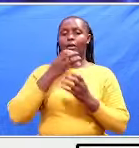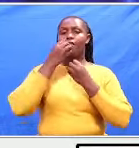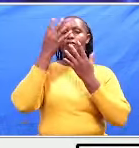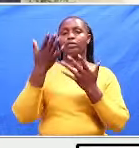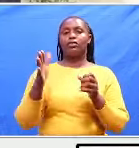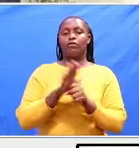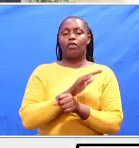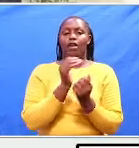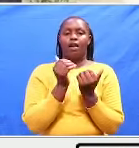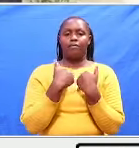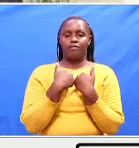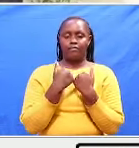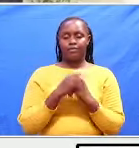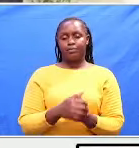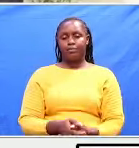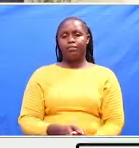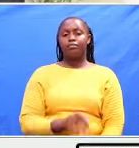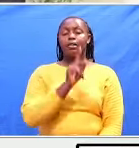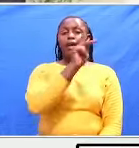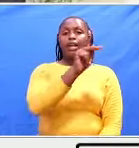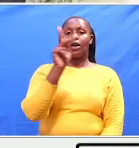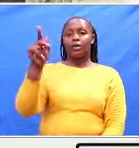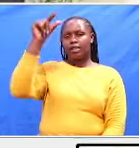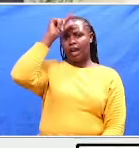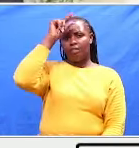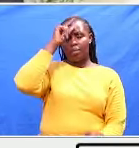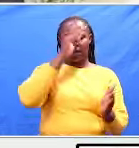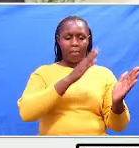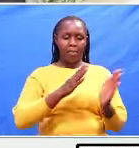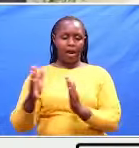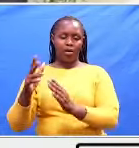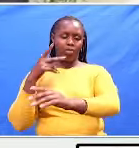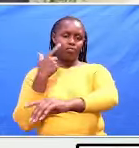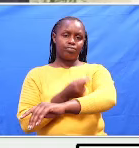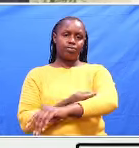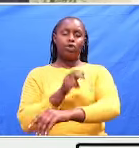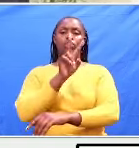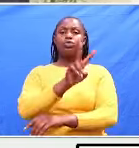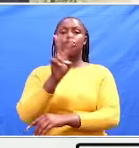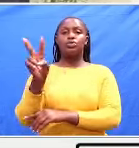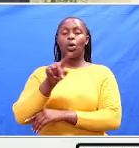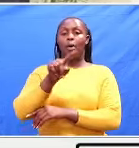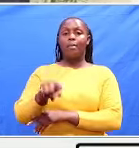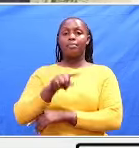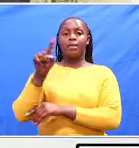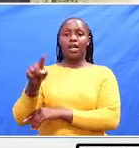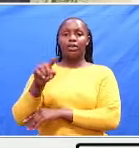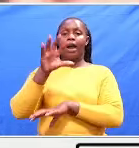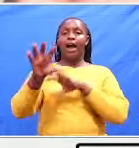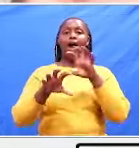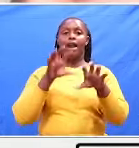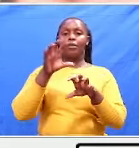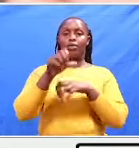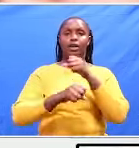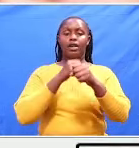details. The Kenya Kwanza government's plan to vaccinate 22 million livestock in the year